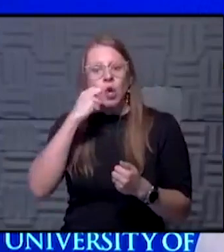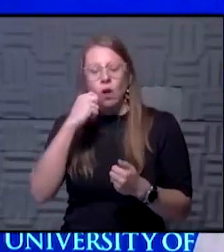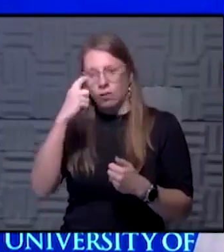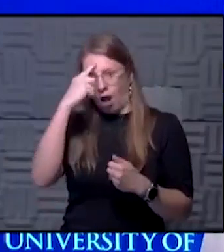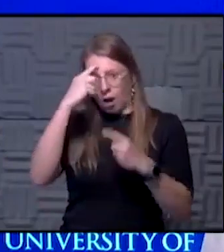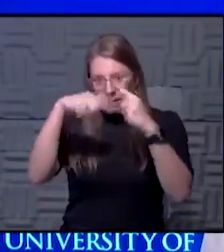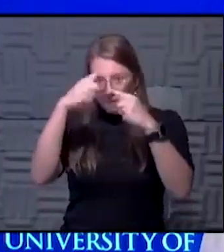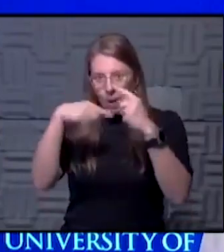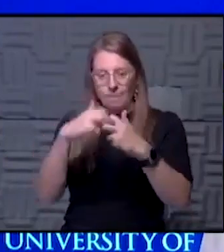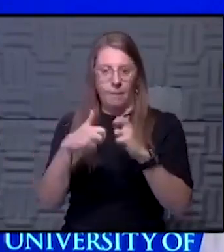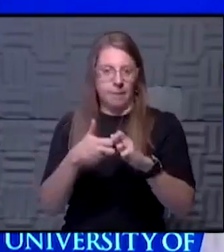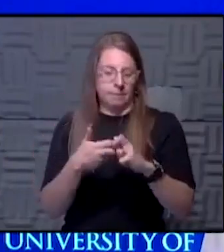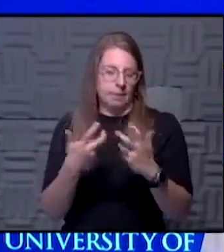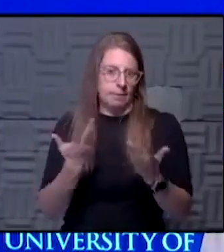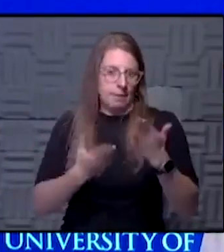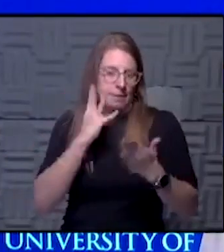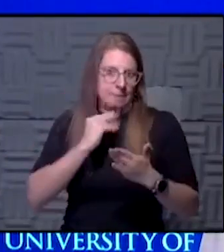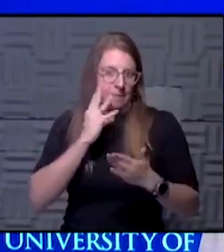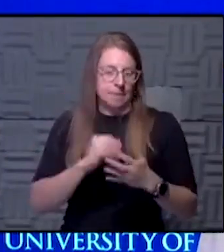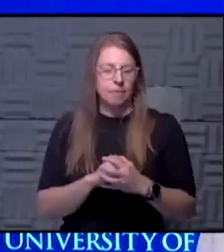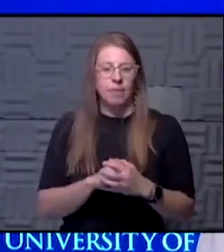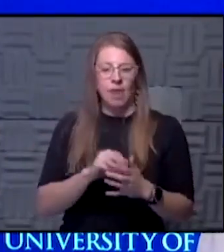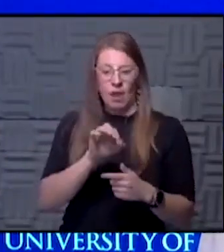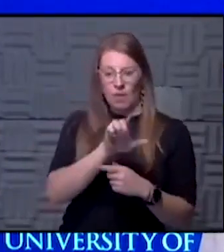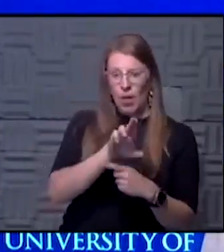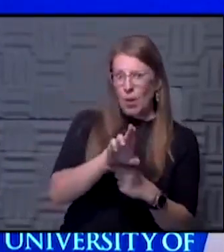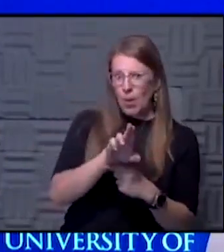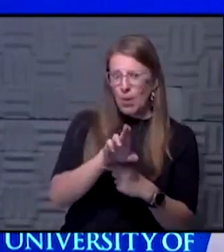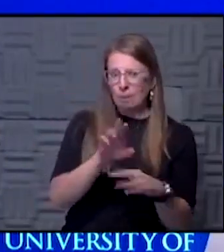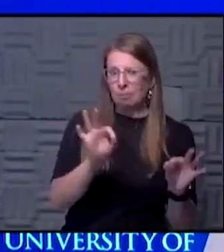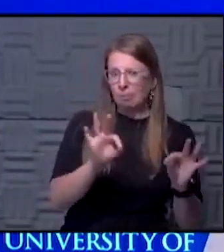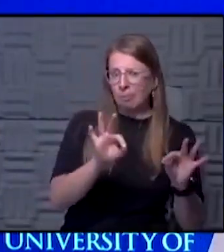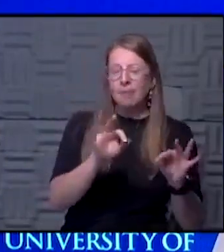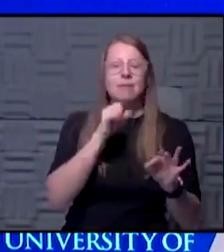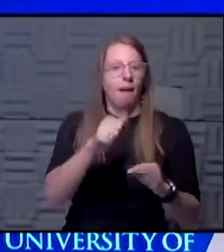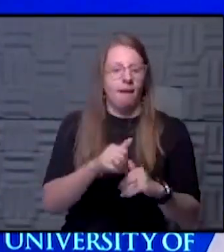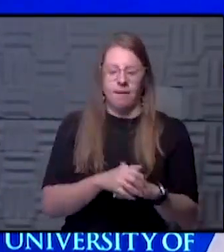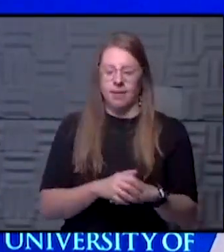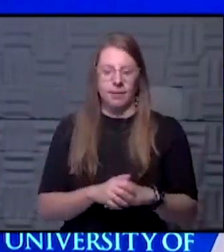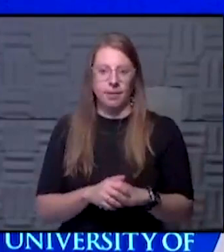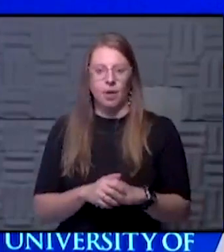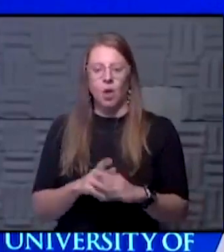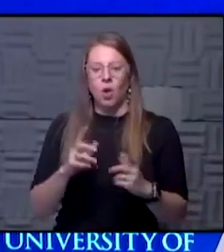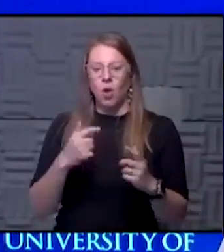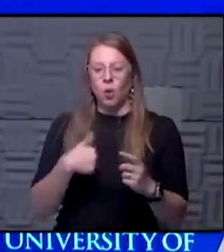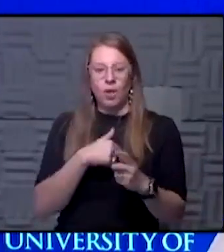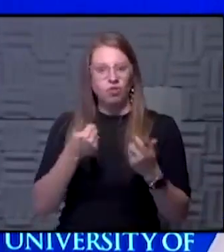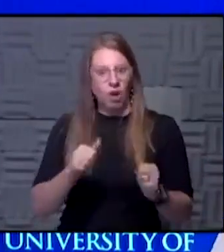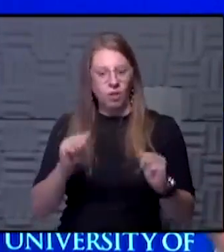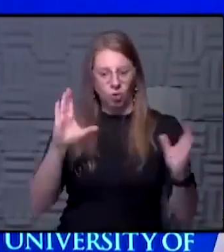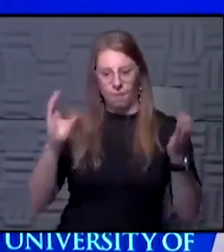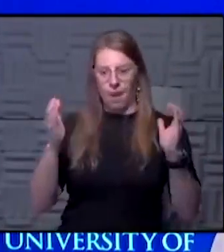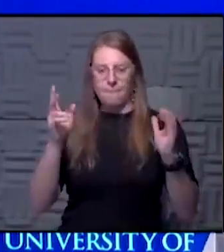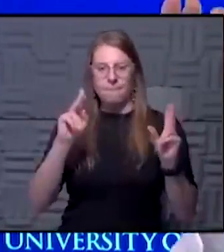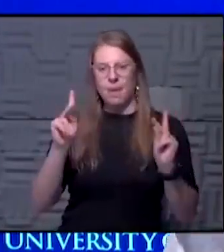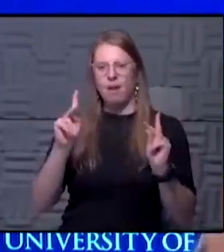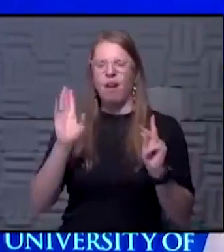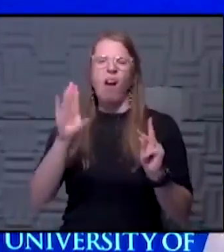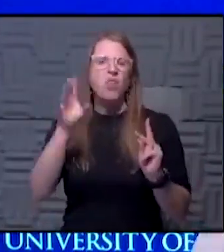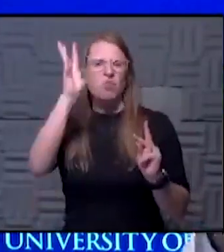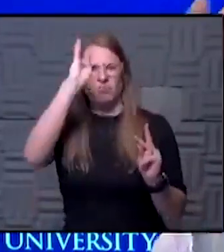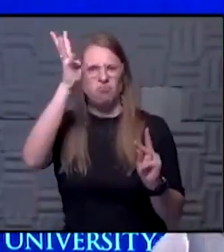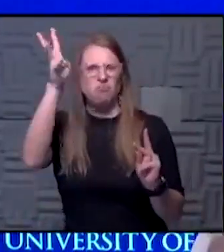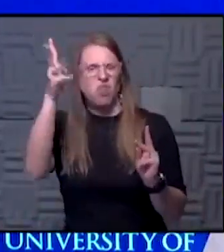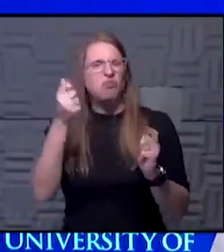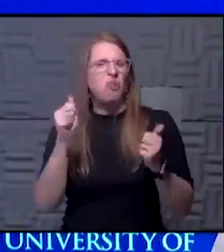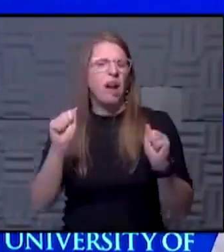problems. So it's just not influenza. And I think we consistently try to compare it. Because people are trying to say, oh, you're creating this.